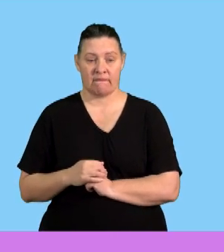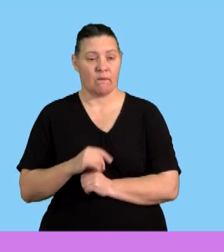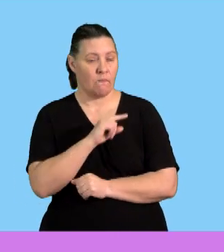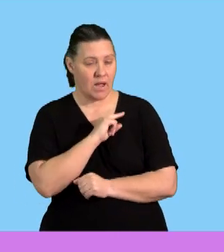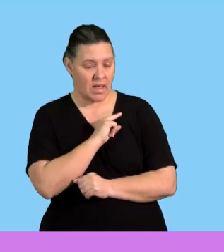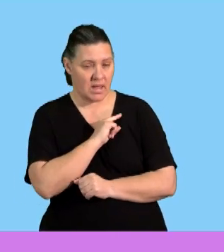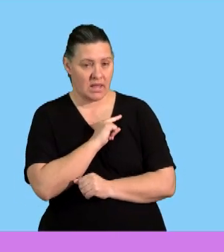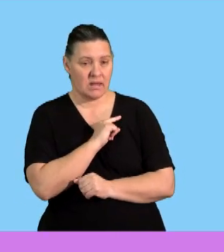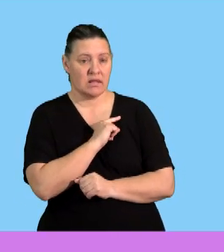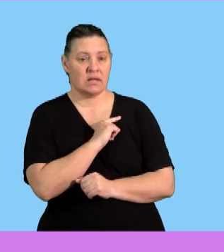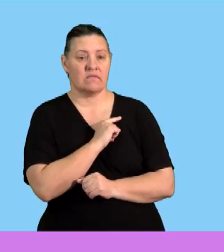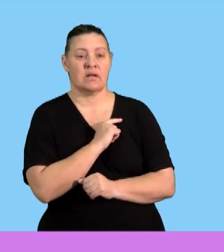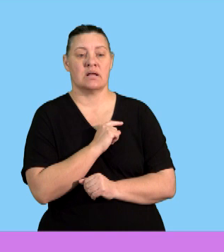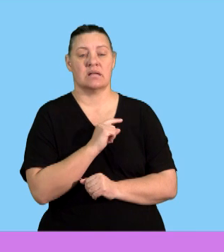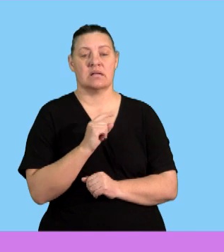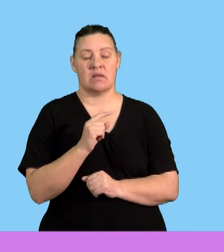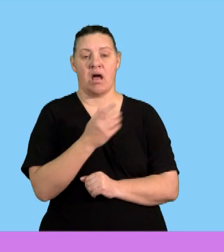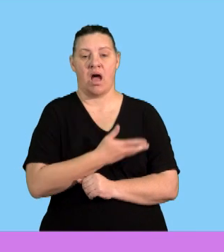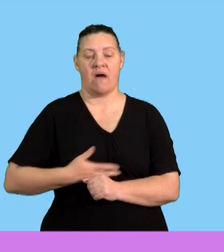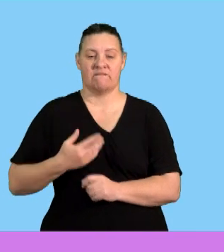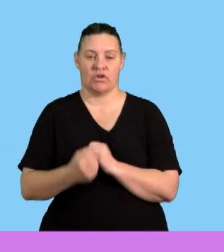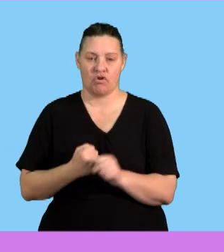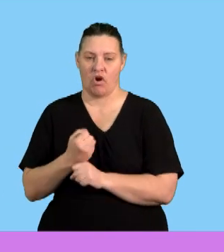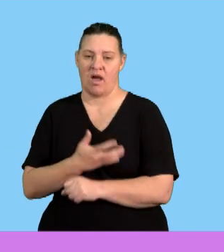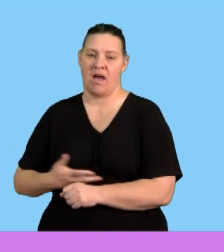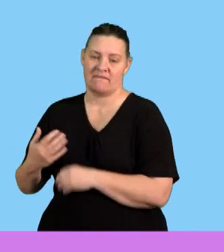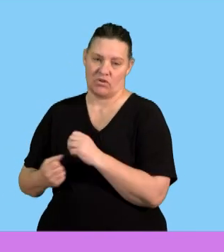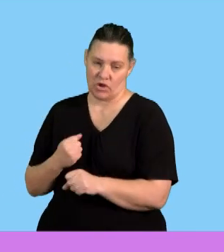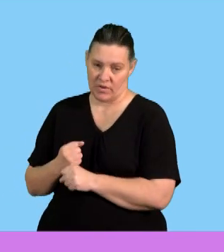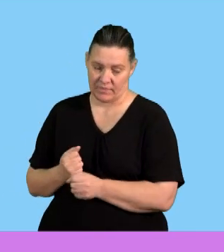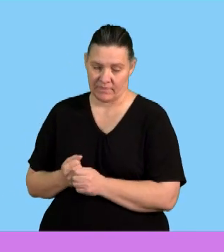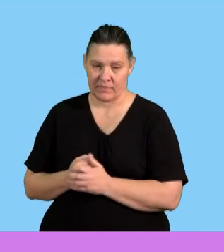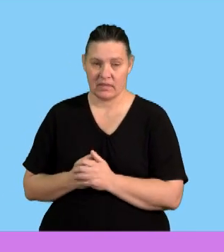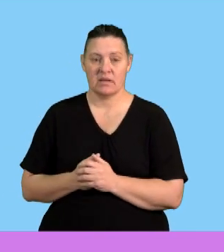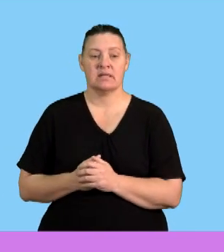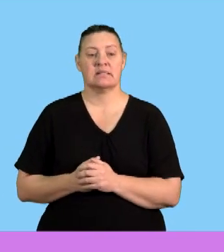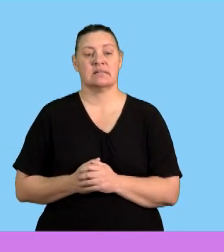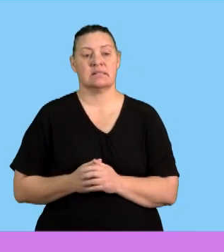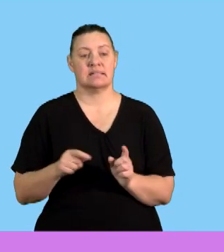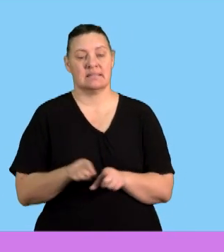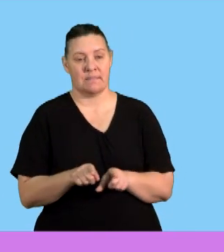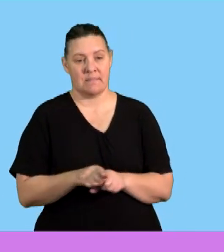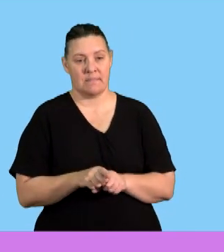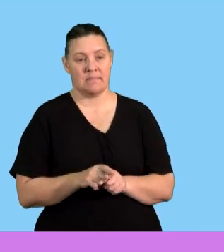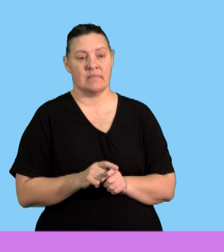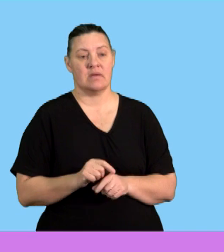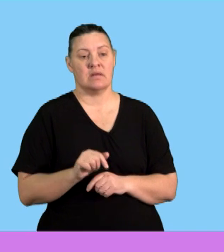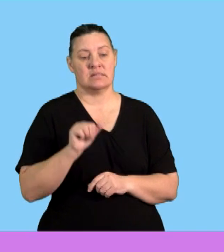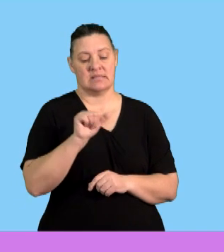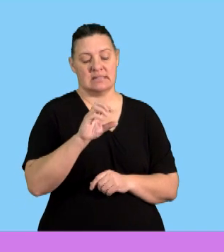2%. Why? Because it's semi-annually, and that is the same as